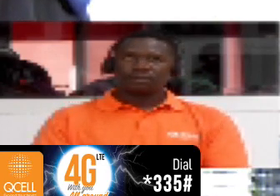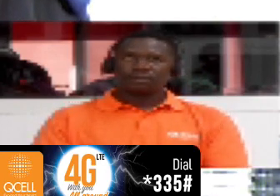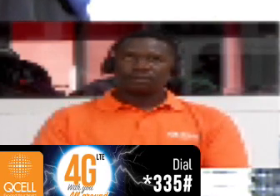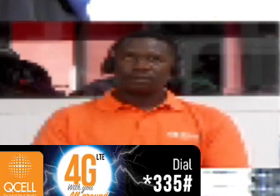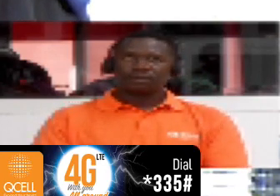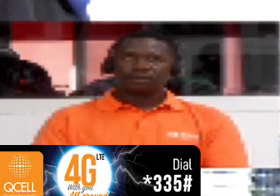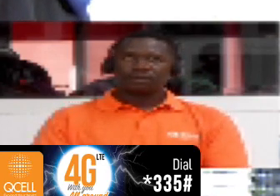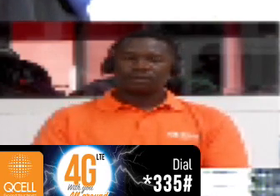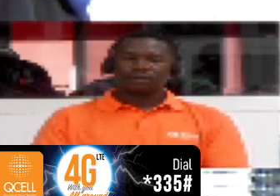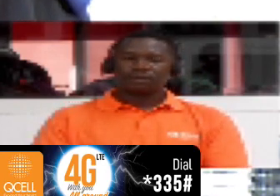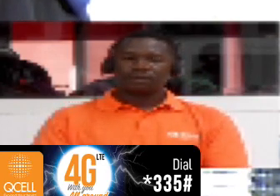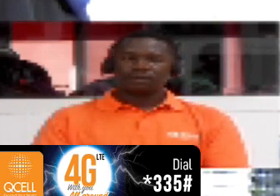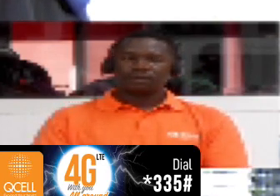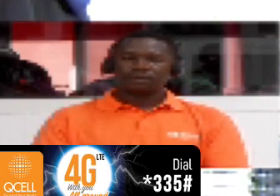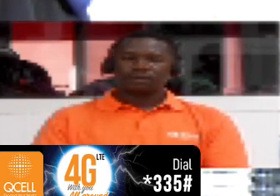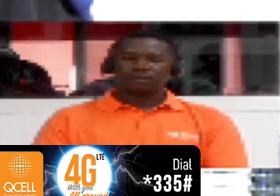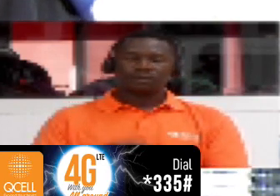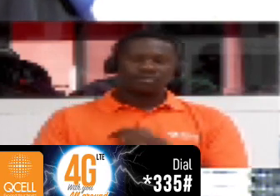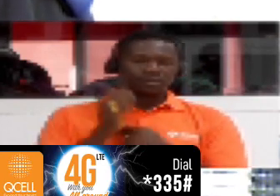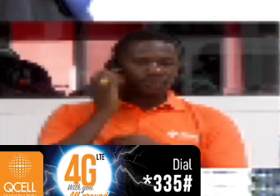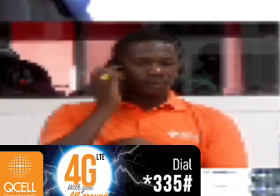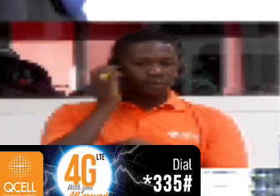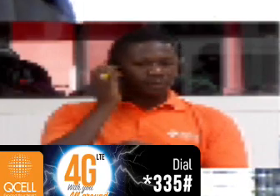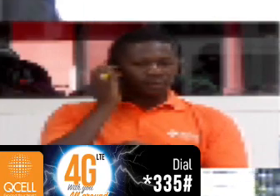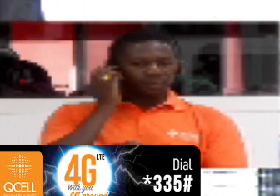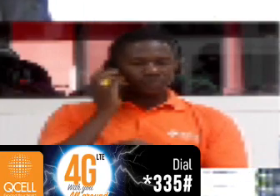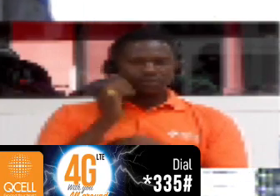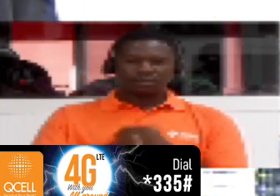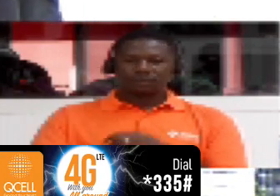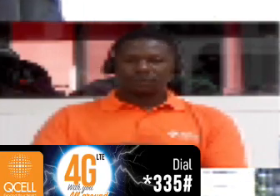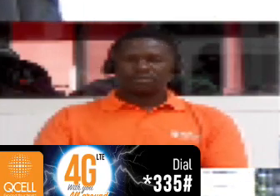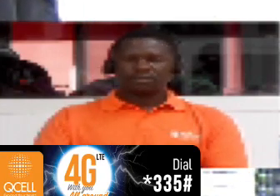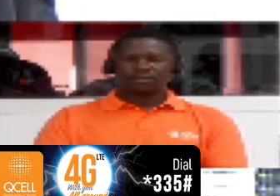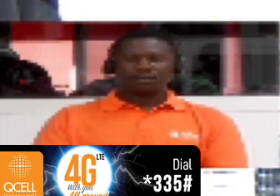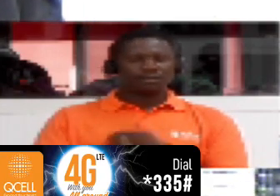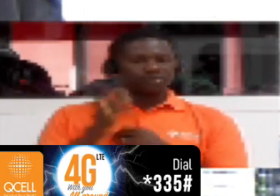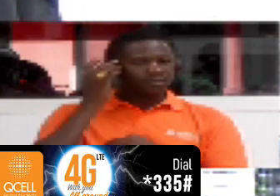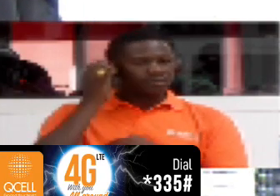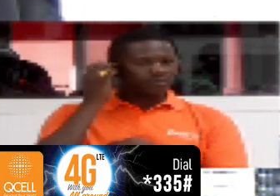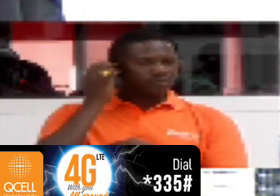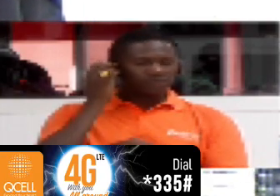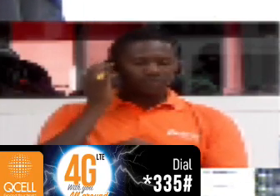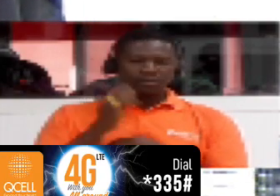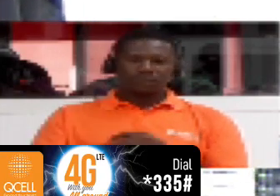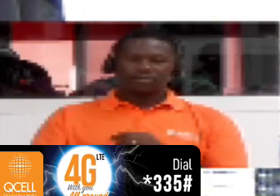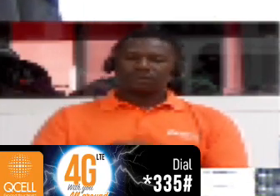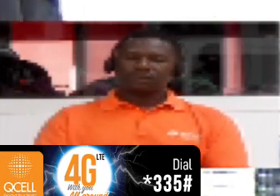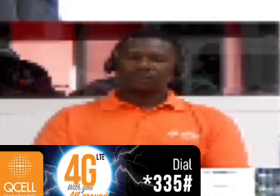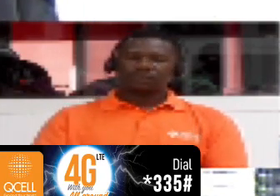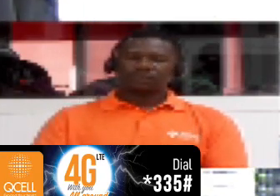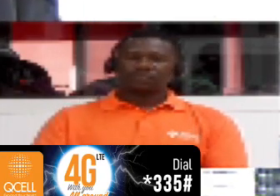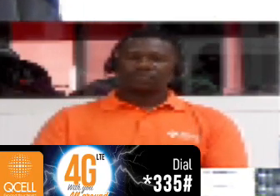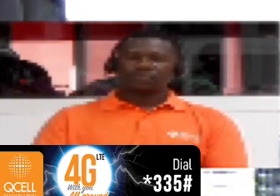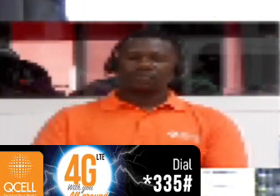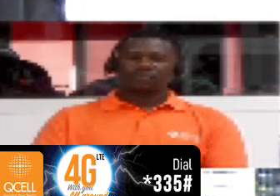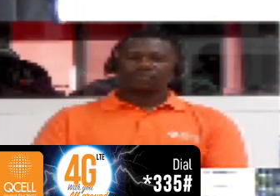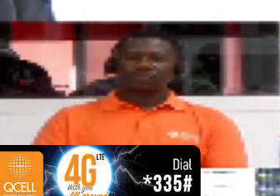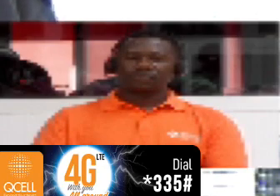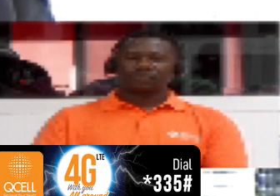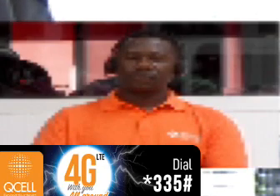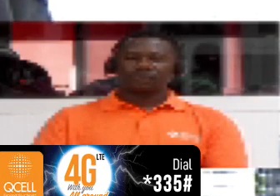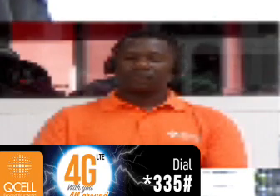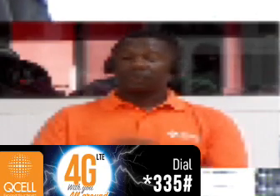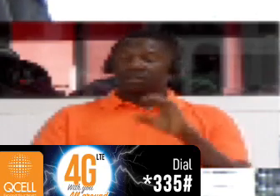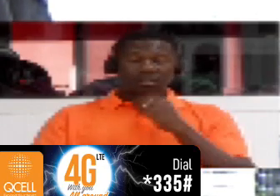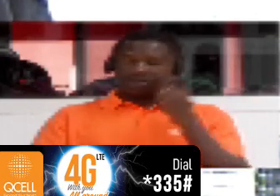Nta lungo lon directly bare benta piayule ndeni ngabuso tarajeleto kala samoni mbuso bebe steering kampole